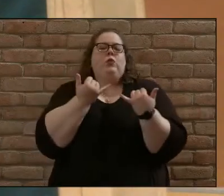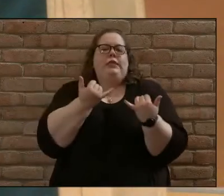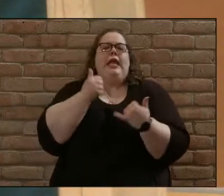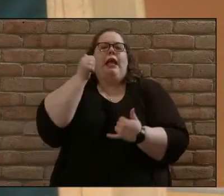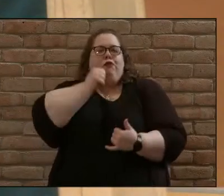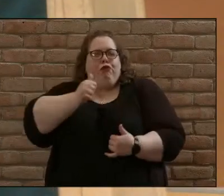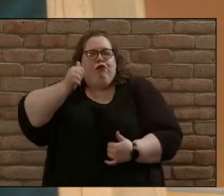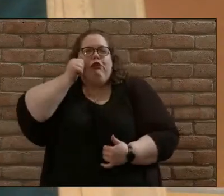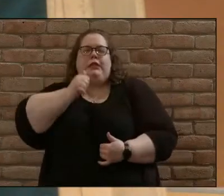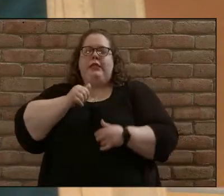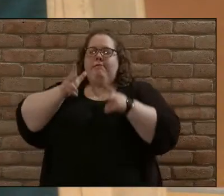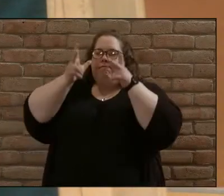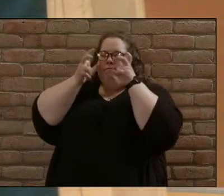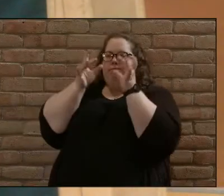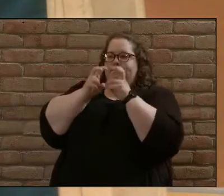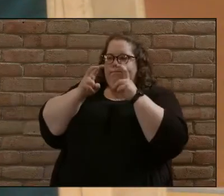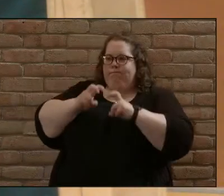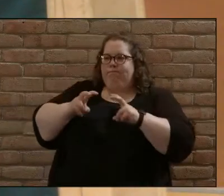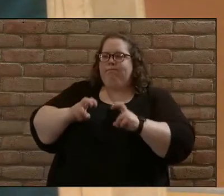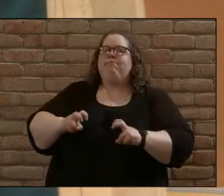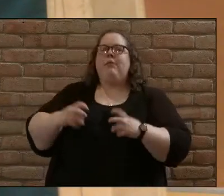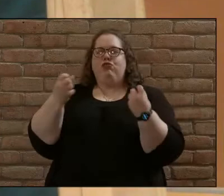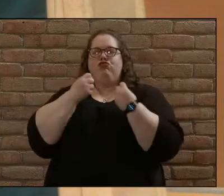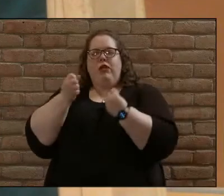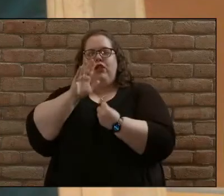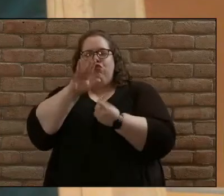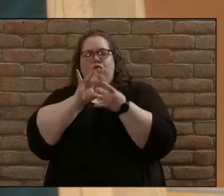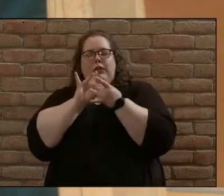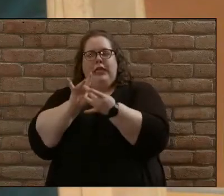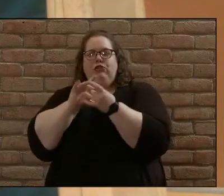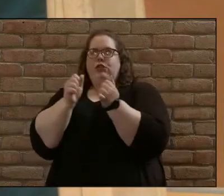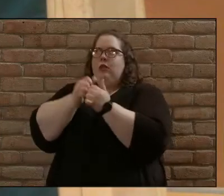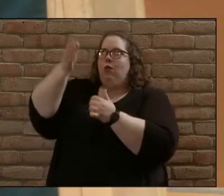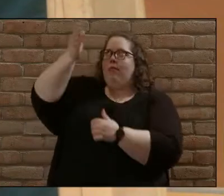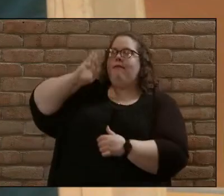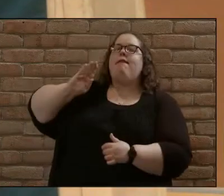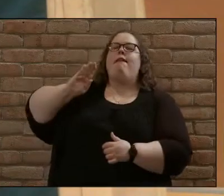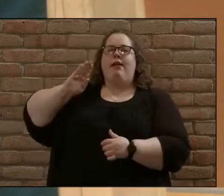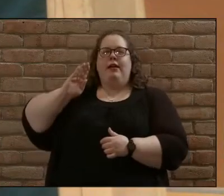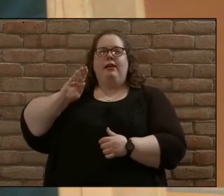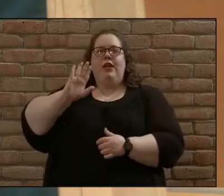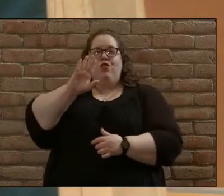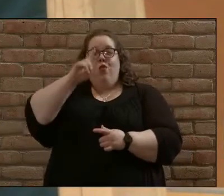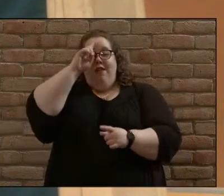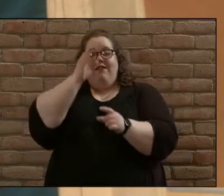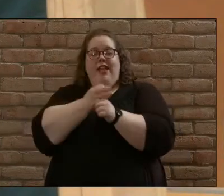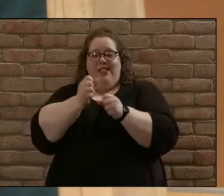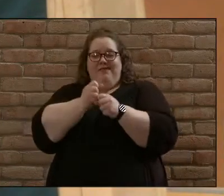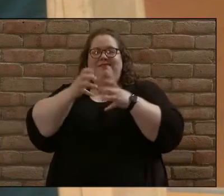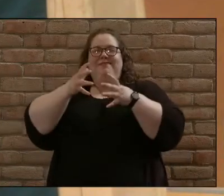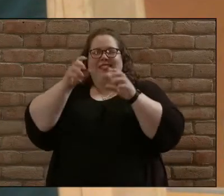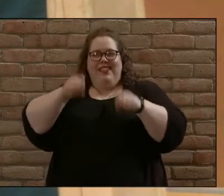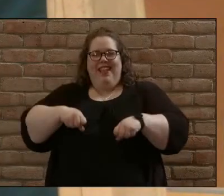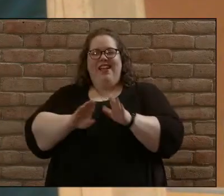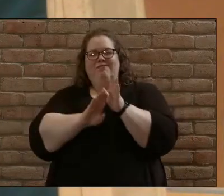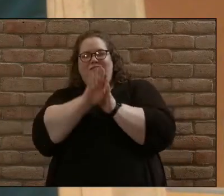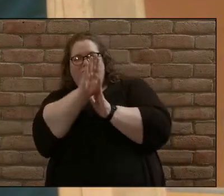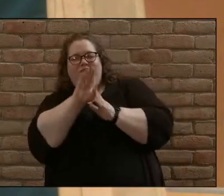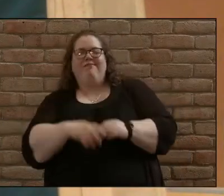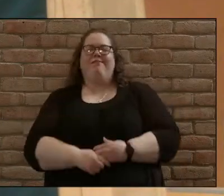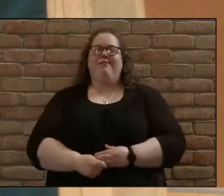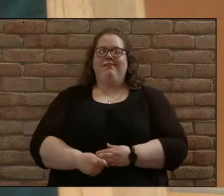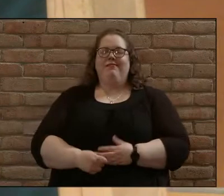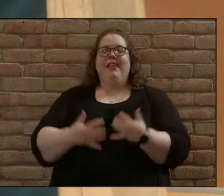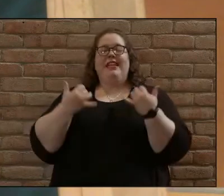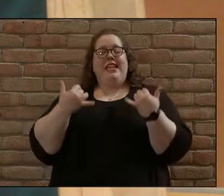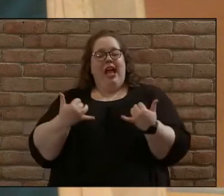be strengthened in your relationship with him and that you would grow in your faith as well. And now, as we prepare